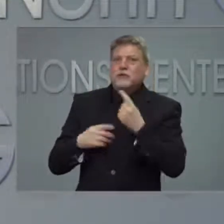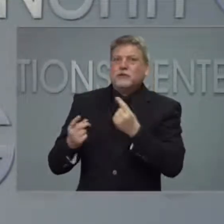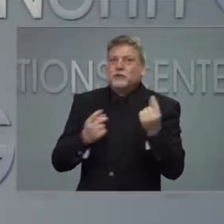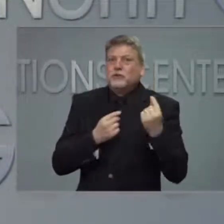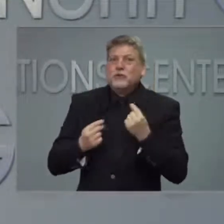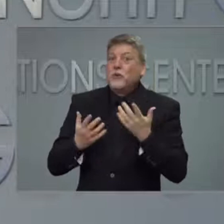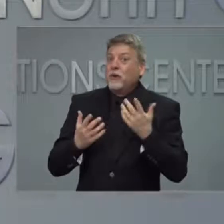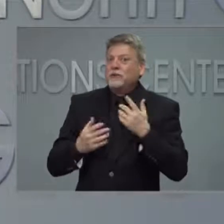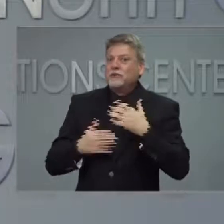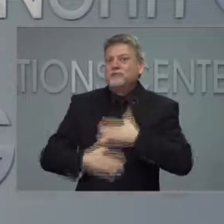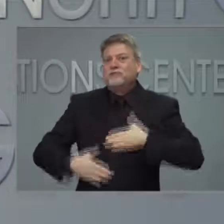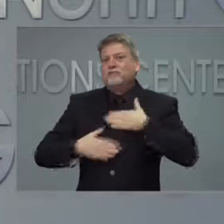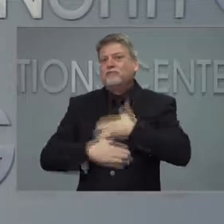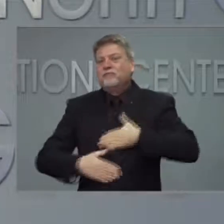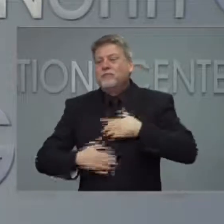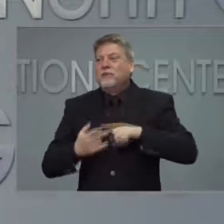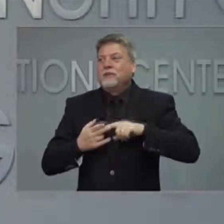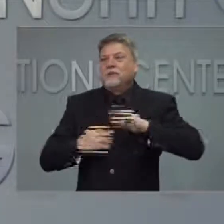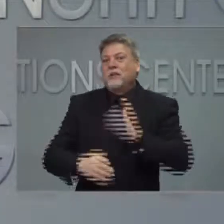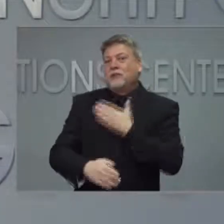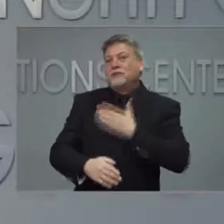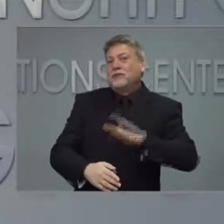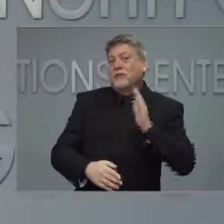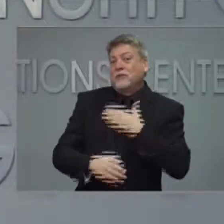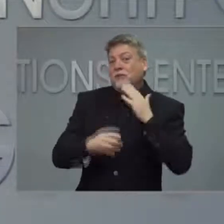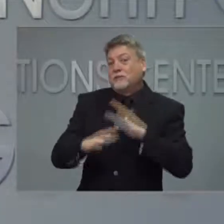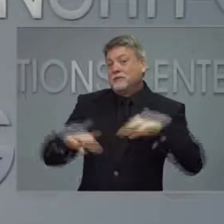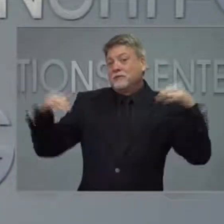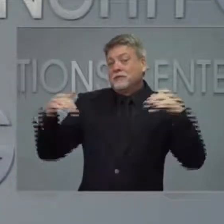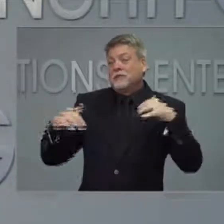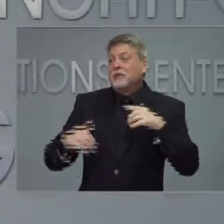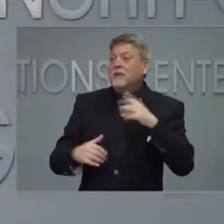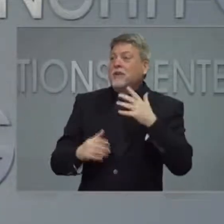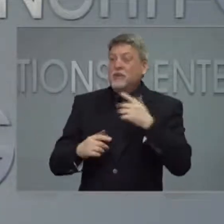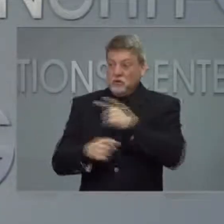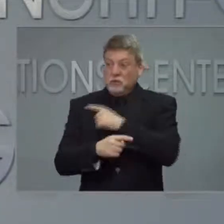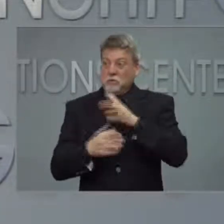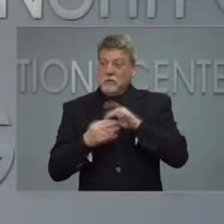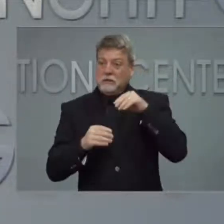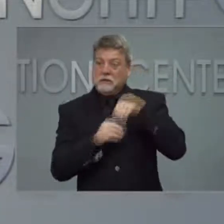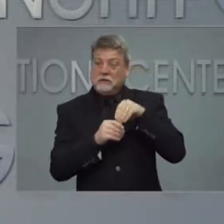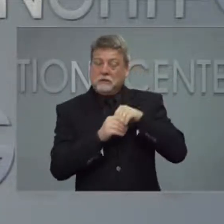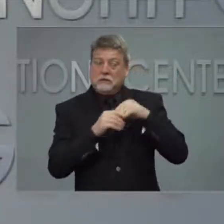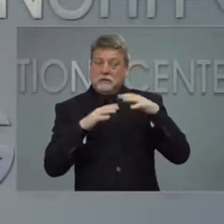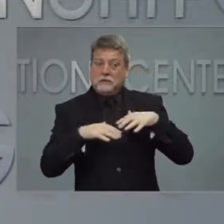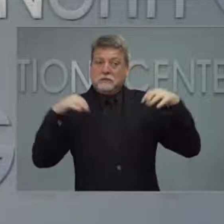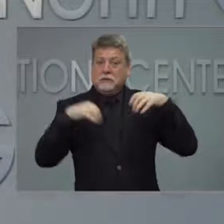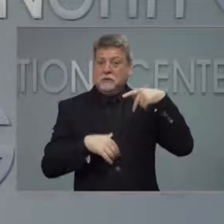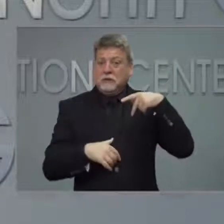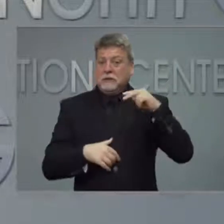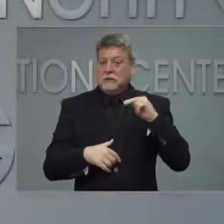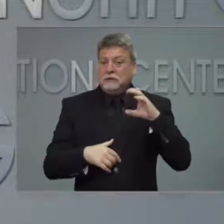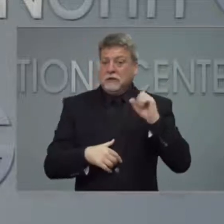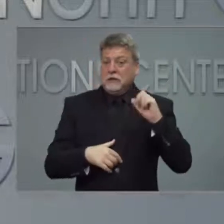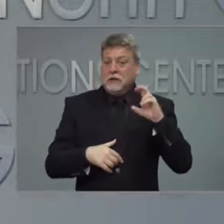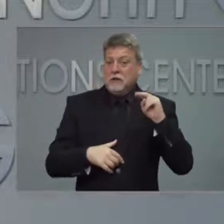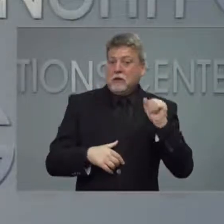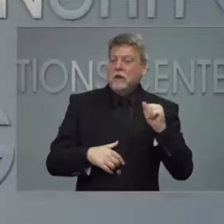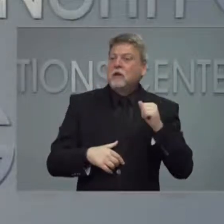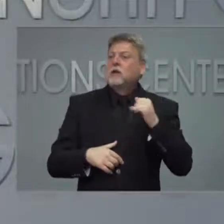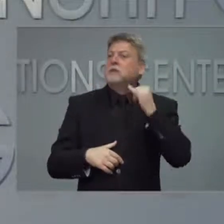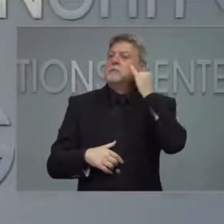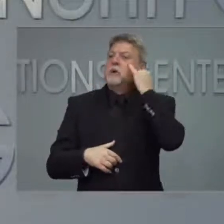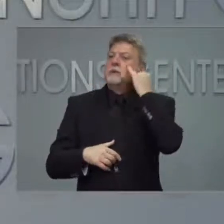festivals. If PNC Arena can open, what about Walnut Creek Amphitheater? What about Red Hat